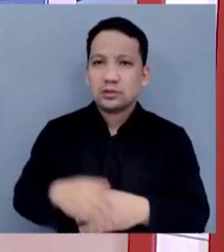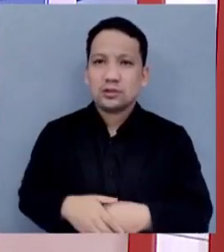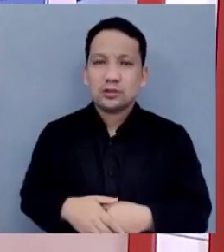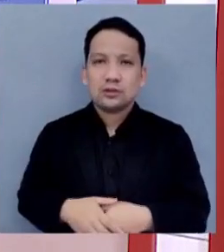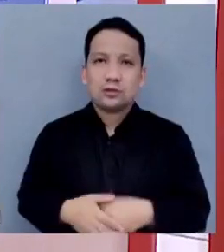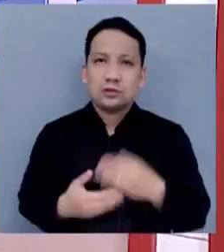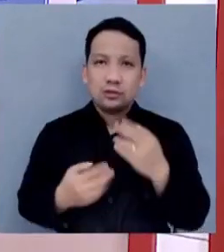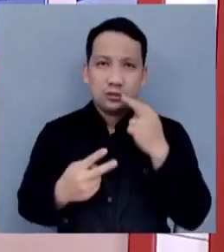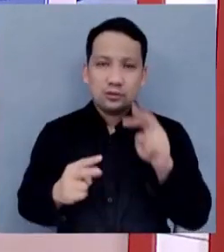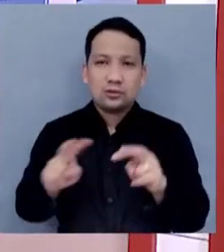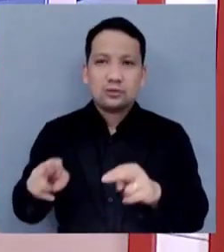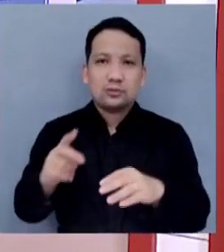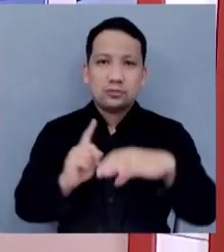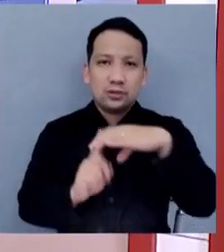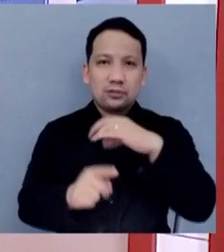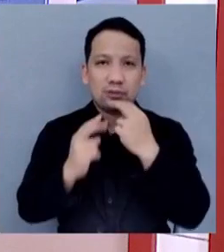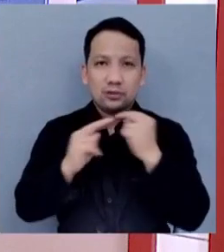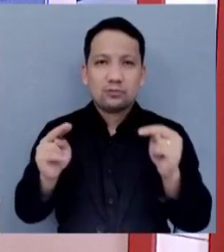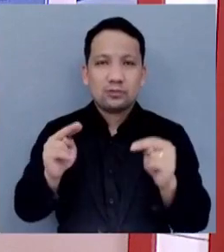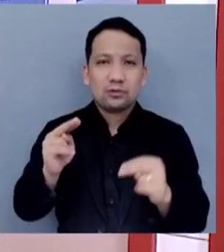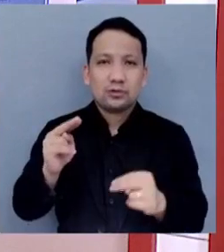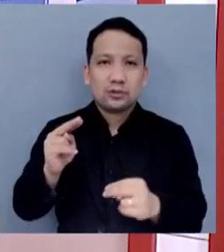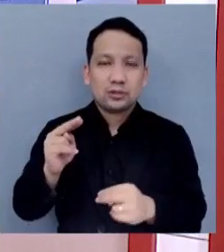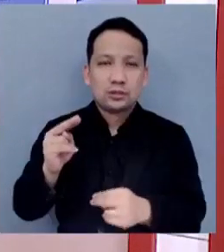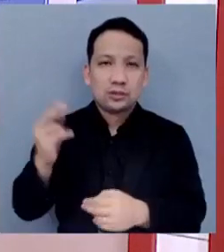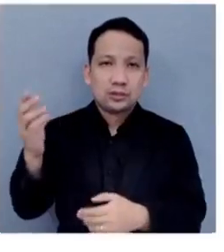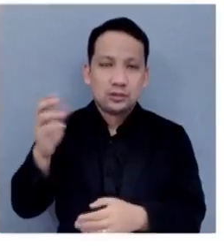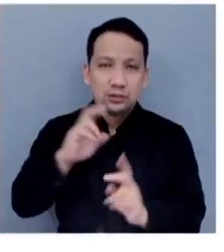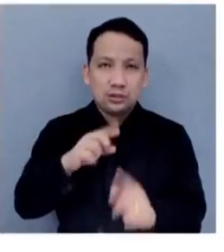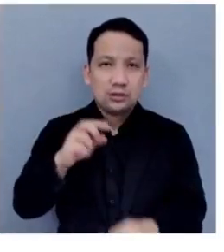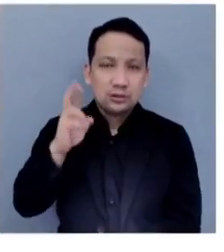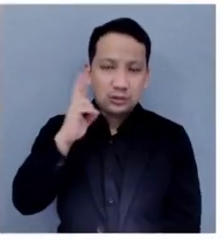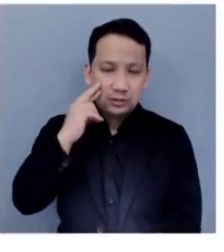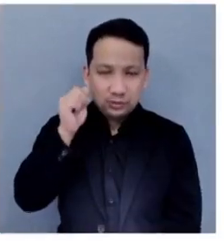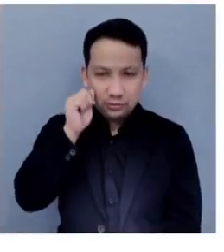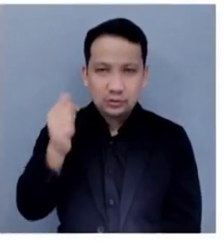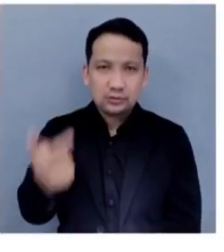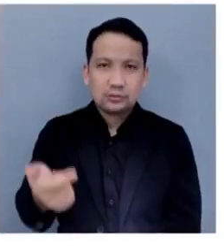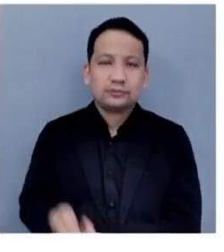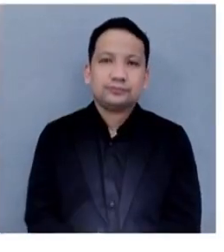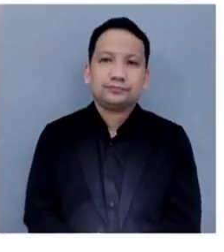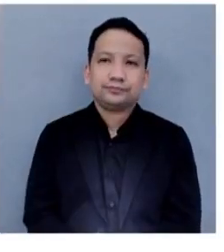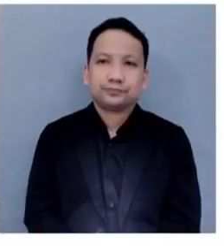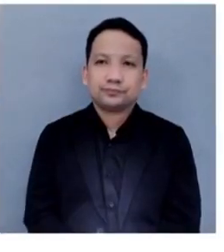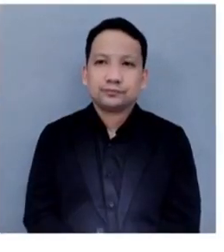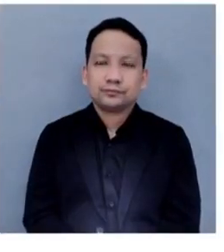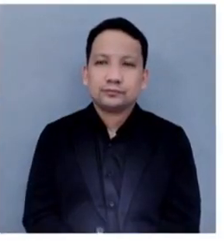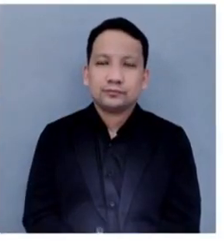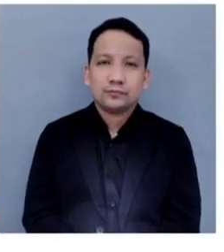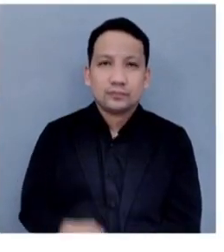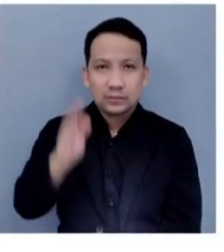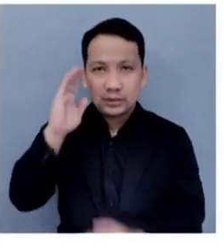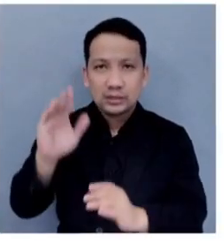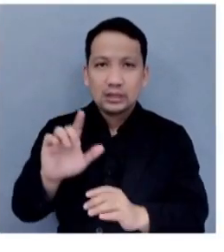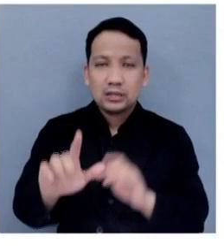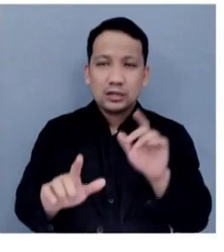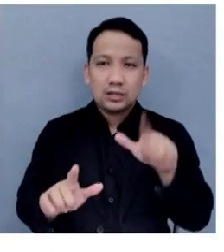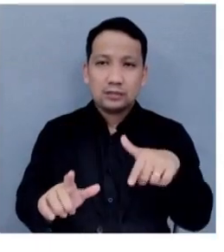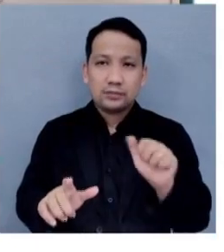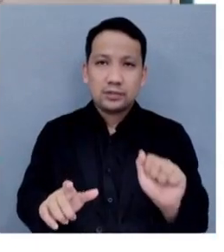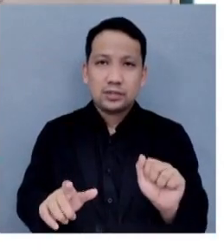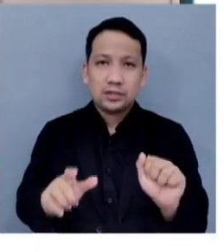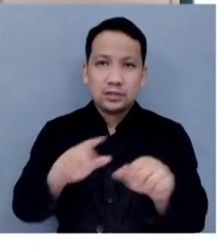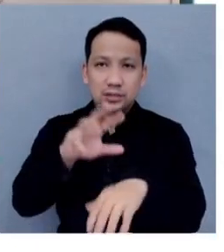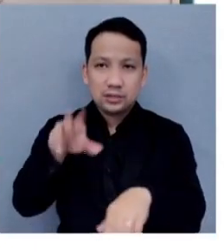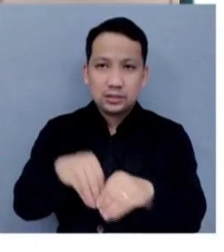out from ABS-CBN resident meteorologist Ariel Rojas. Ariel, over to you. Hi, Carmina. A low-pressure area which entered the